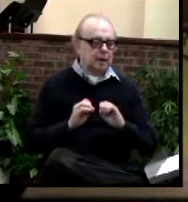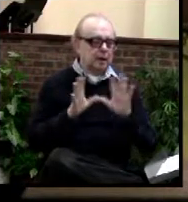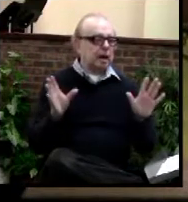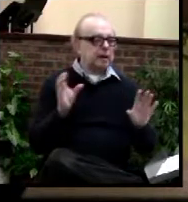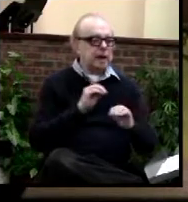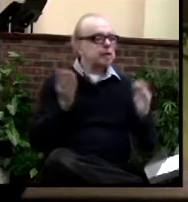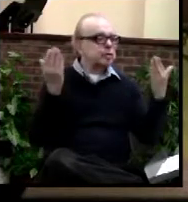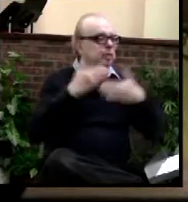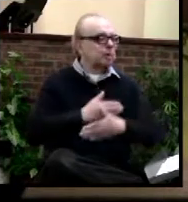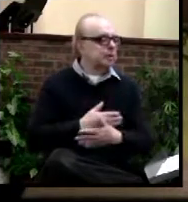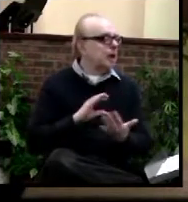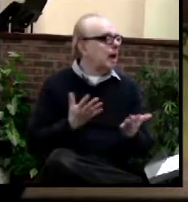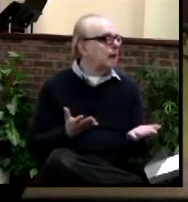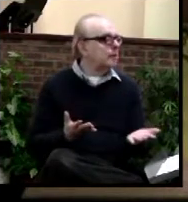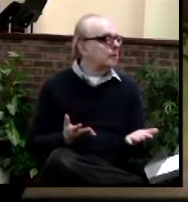darkness?